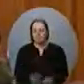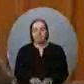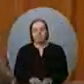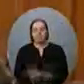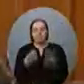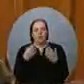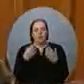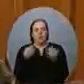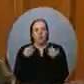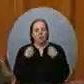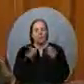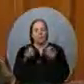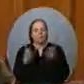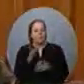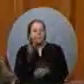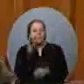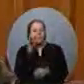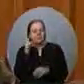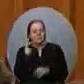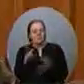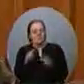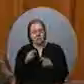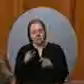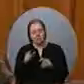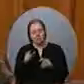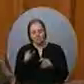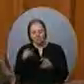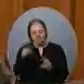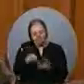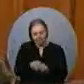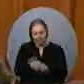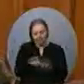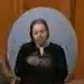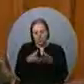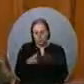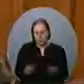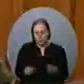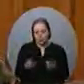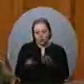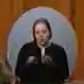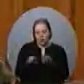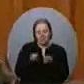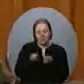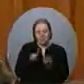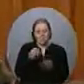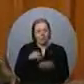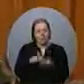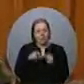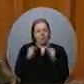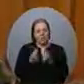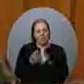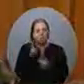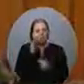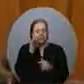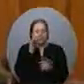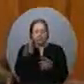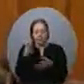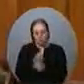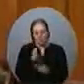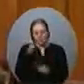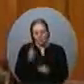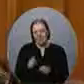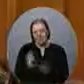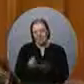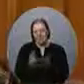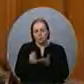resulted in adequate standards of living. Third-party management is in place to address these urgent health and safety needs. Preventing the manager